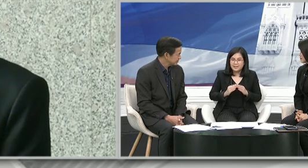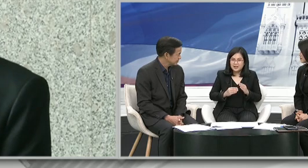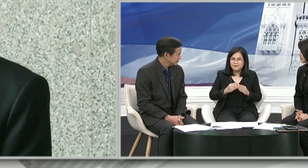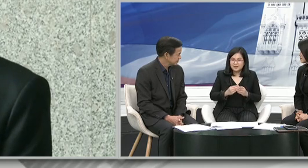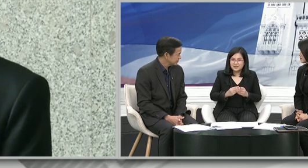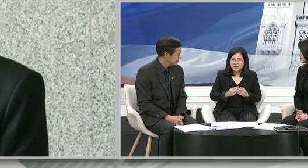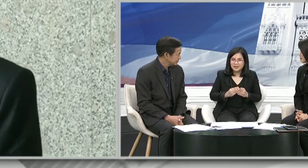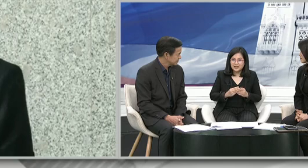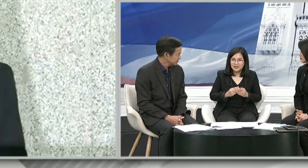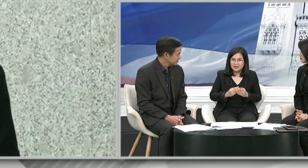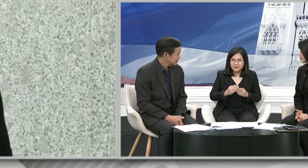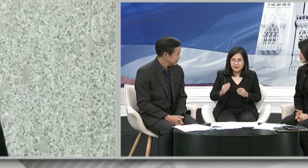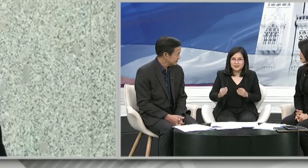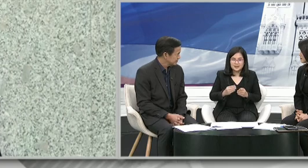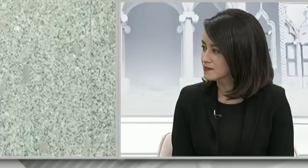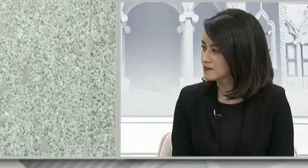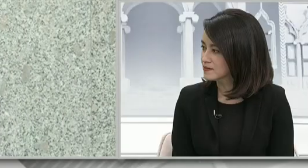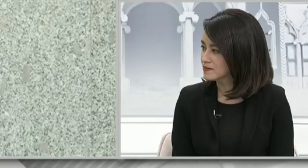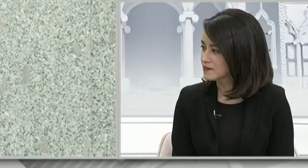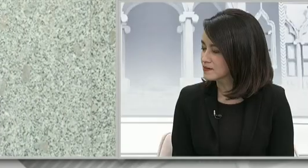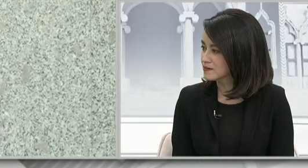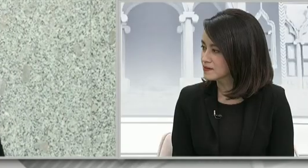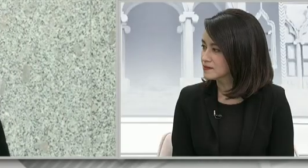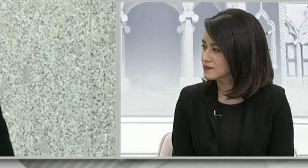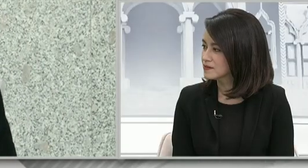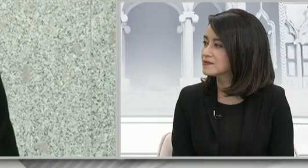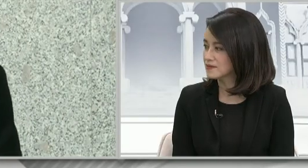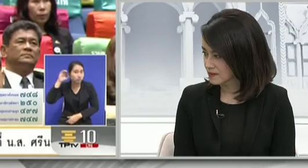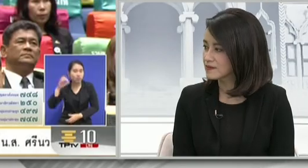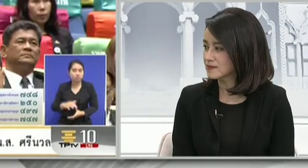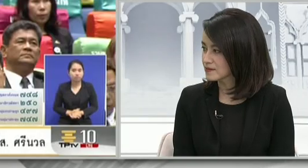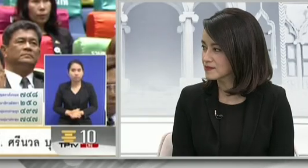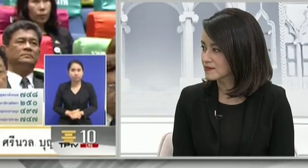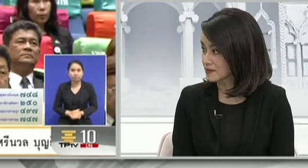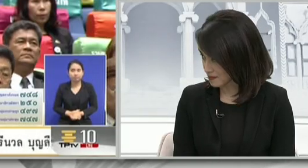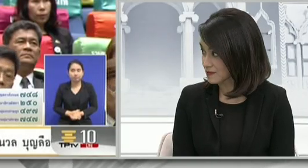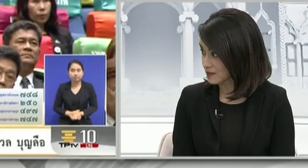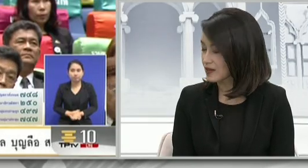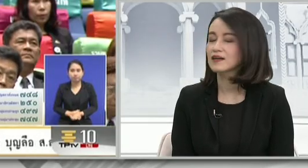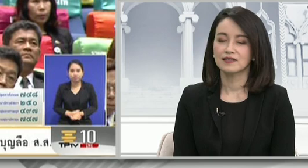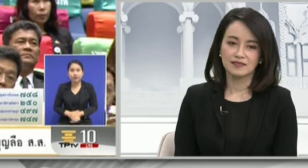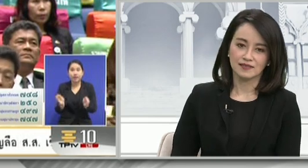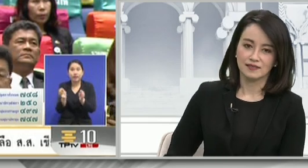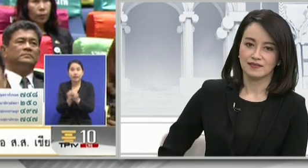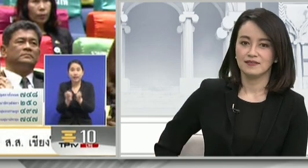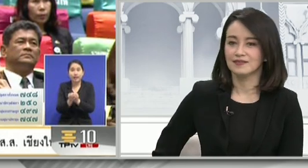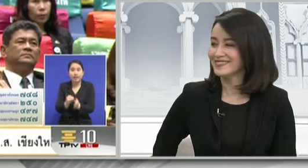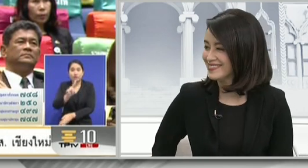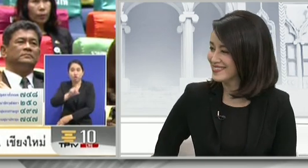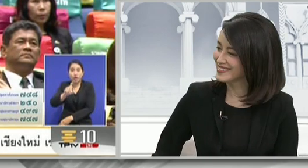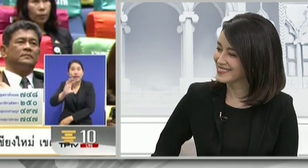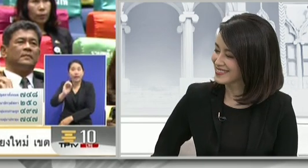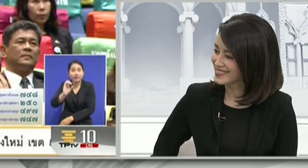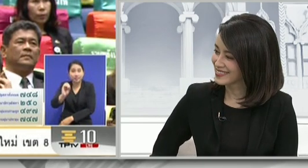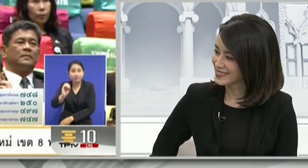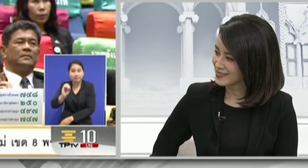many of them saying that they never interested in Thai politics or in politics before until today. And many of them